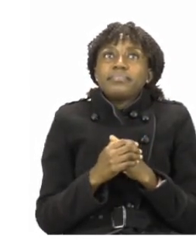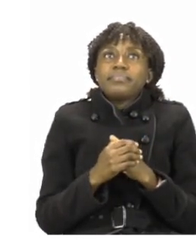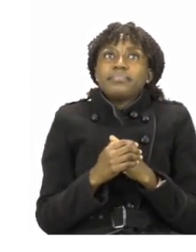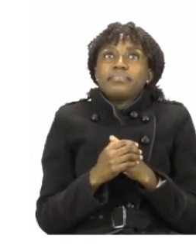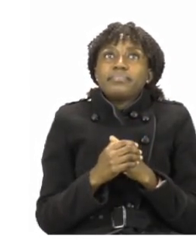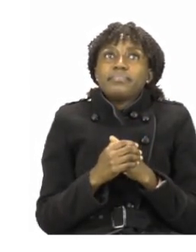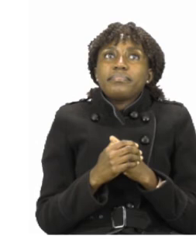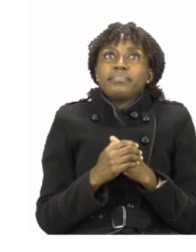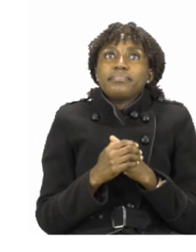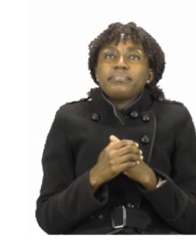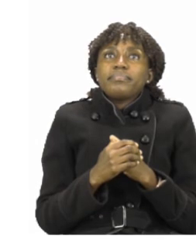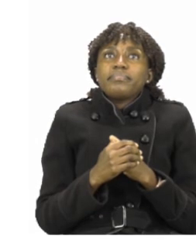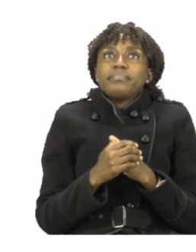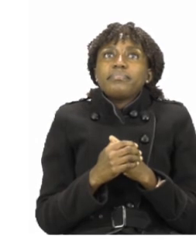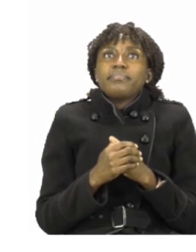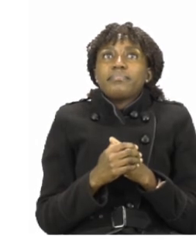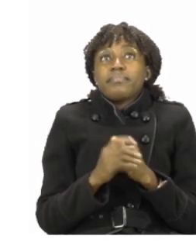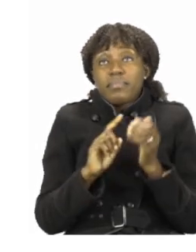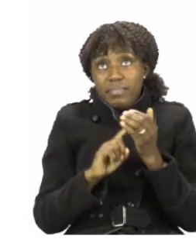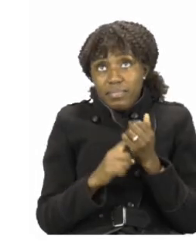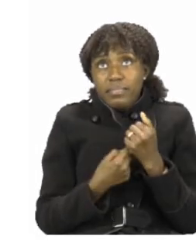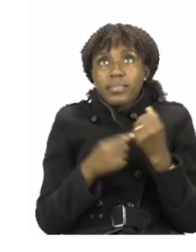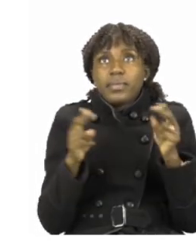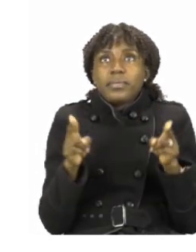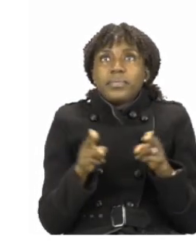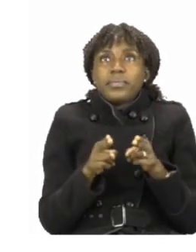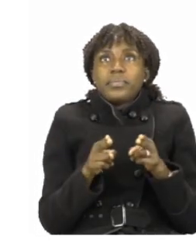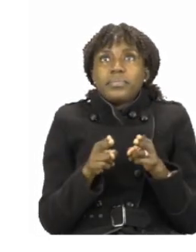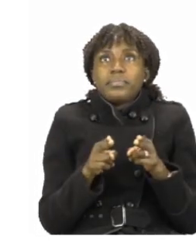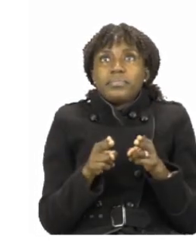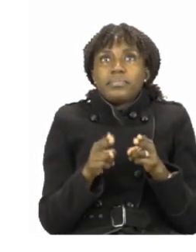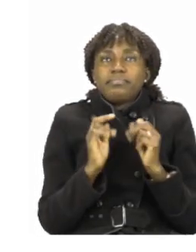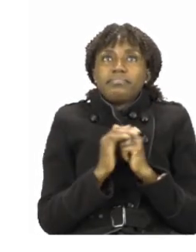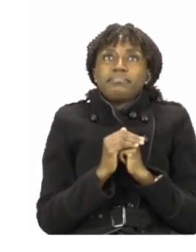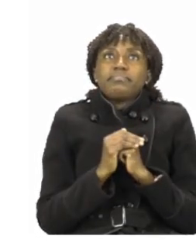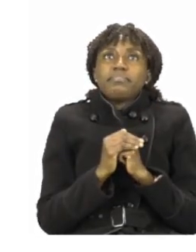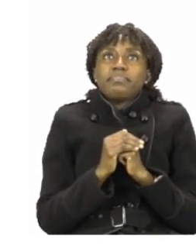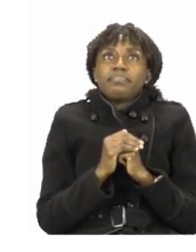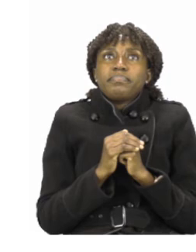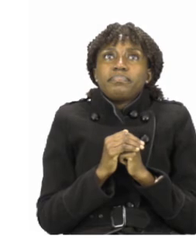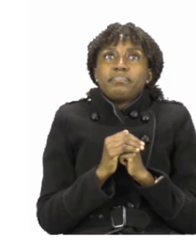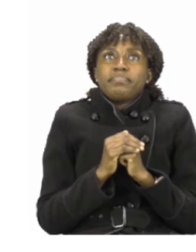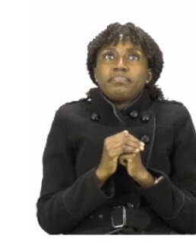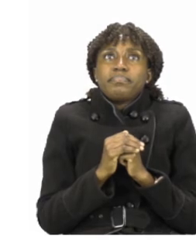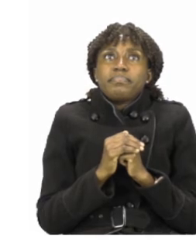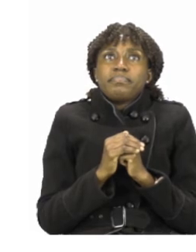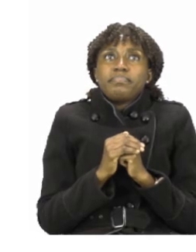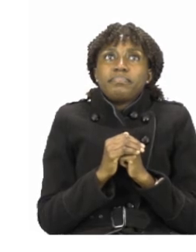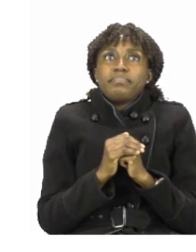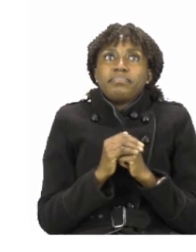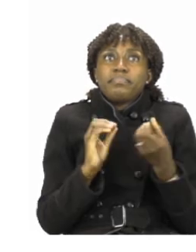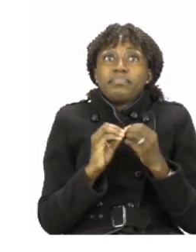the sharpener is shorter than the crayon. For number